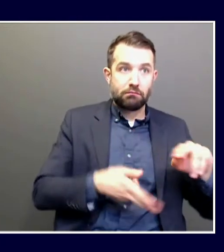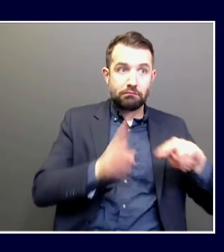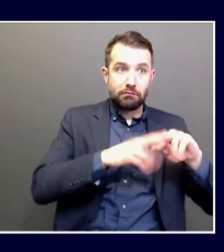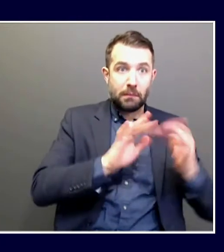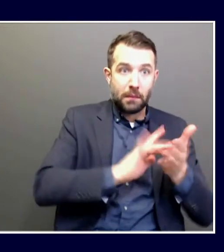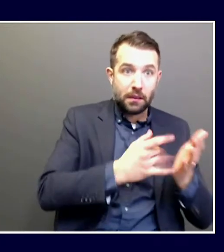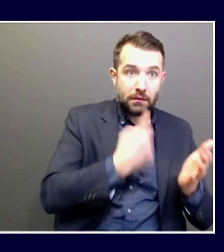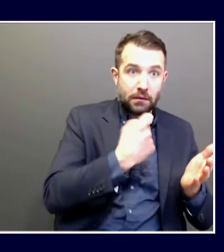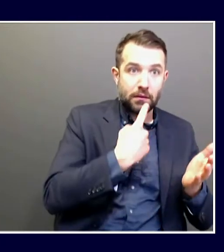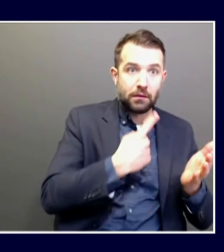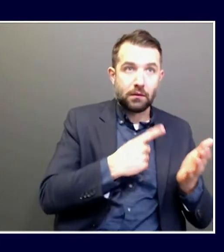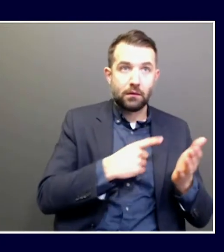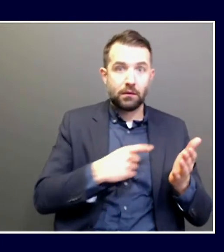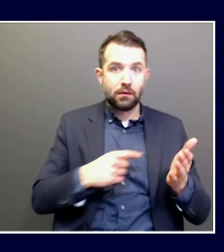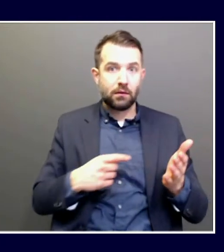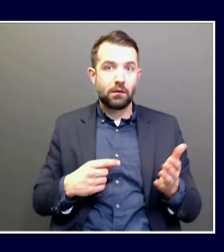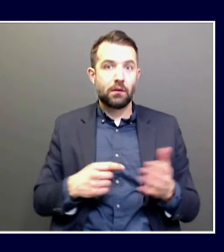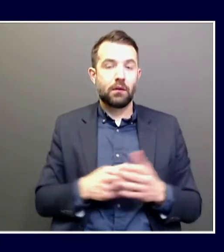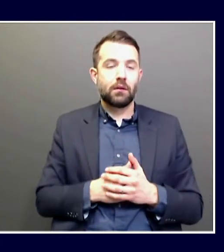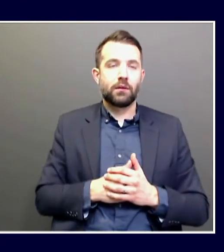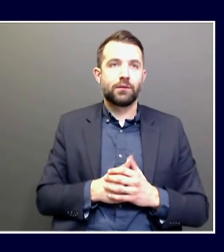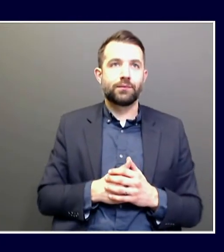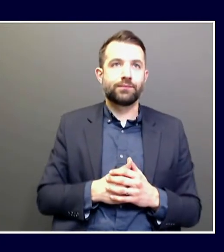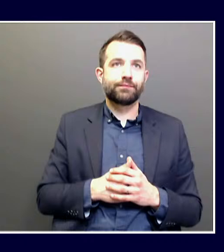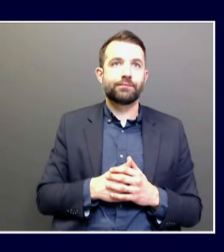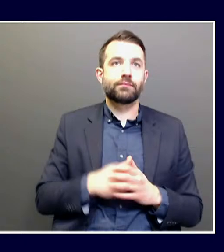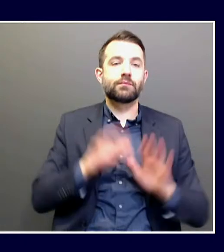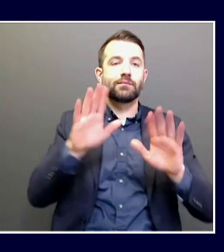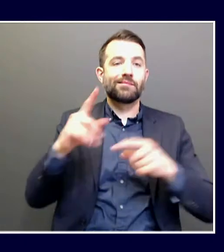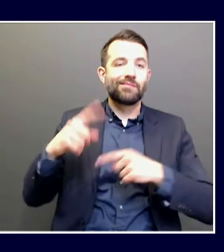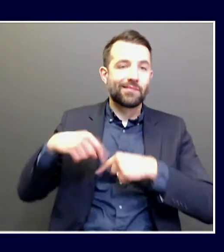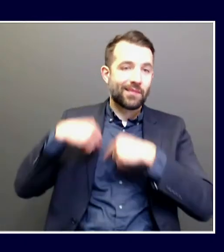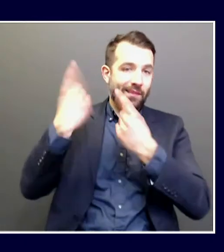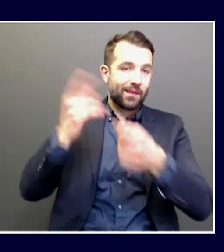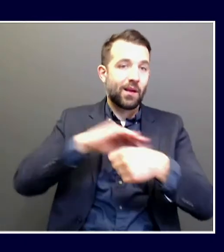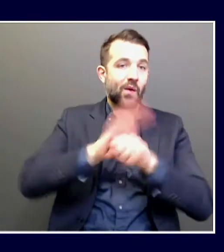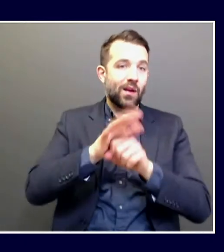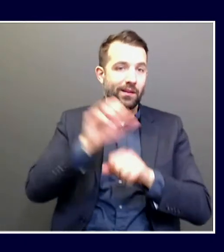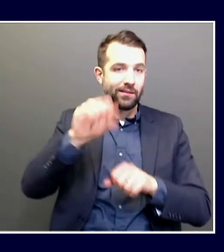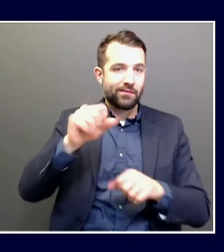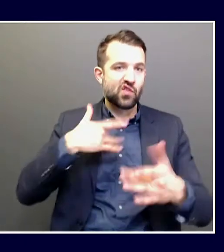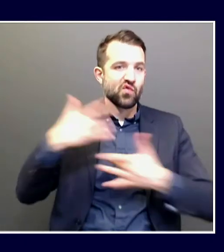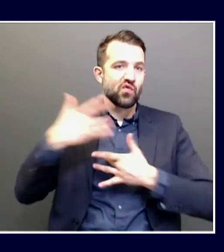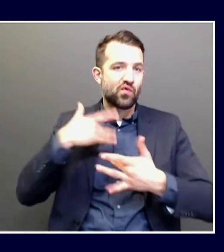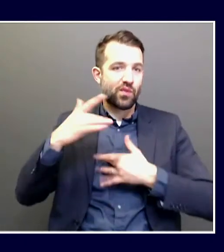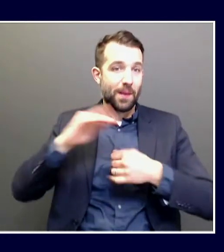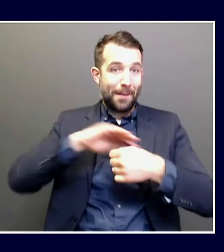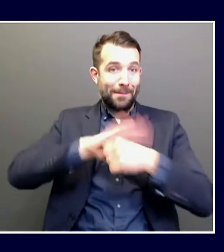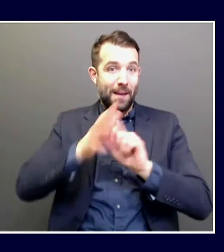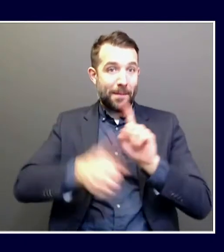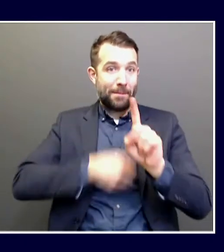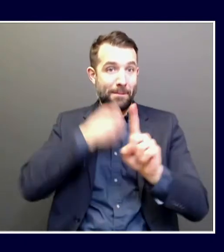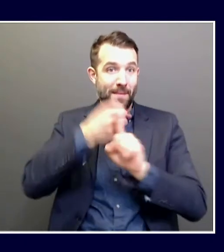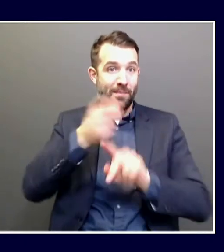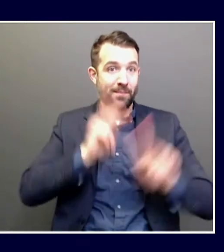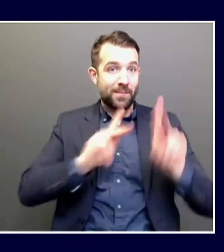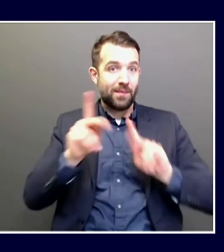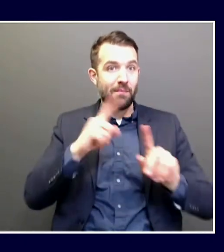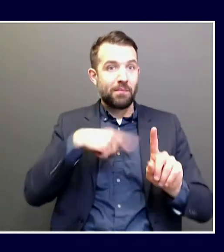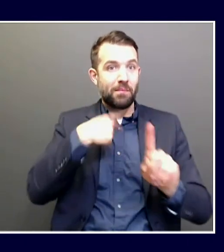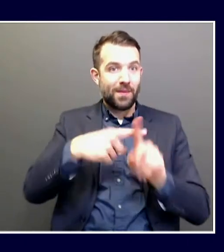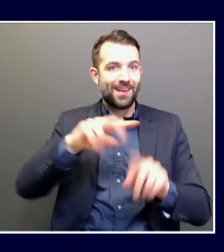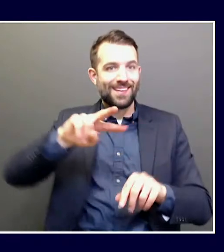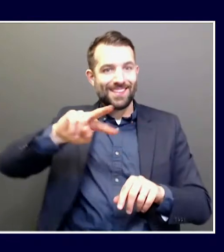very concerned about not just this direct effect of the virus on individuals who catch it, but these secondary